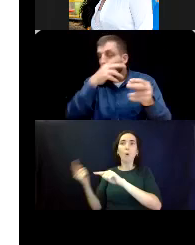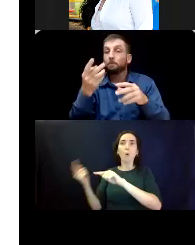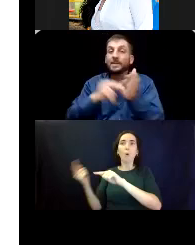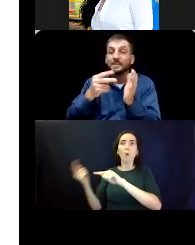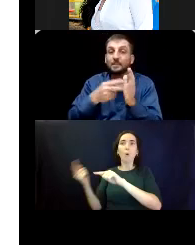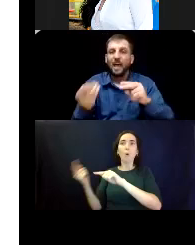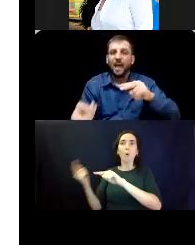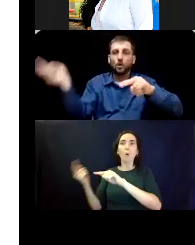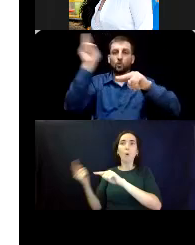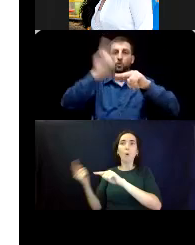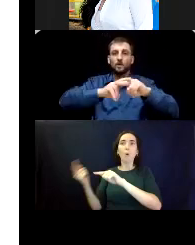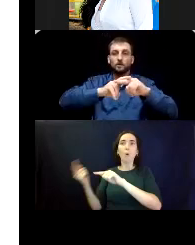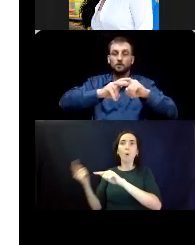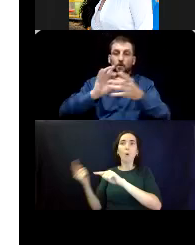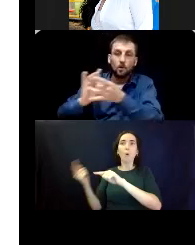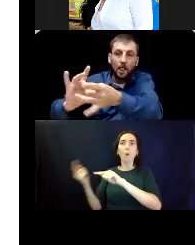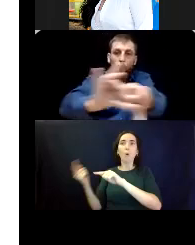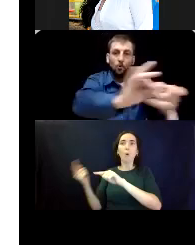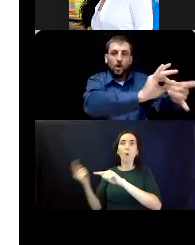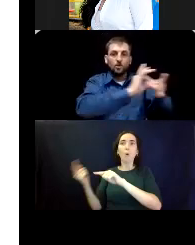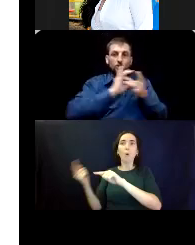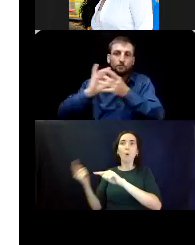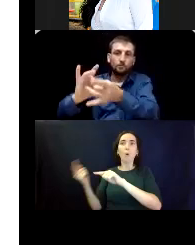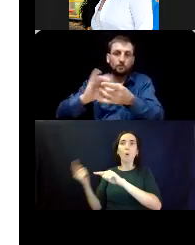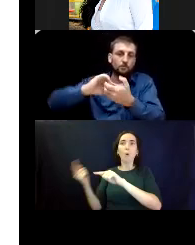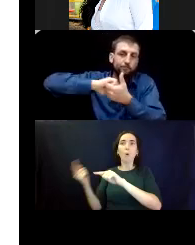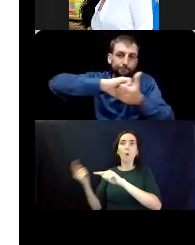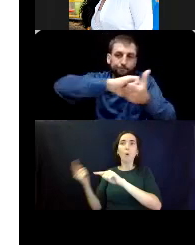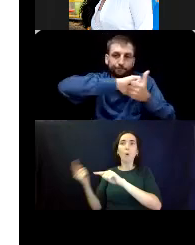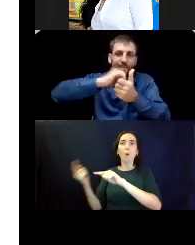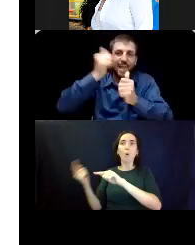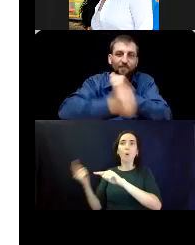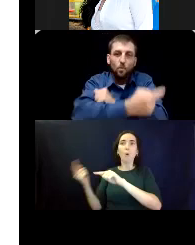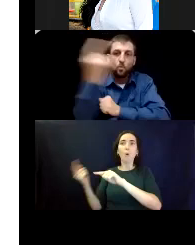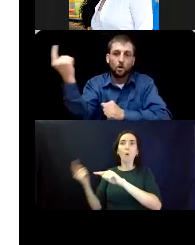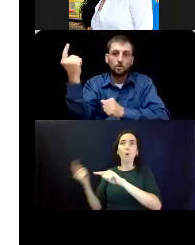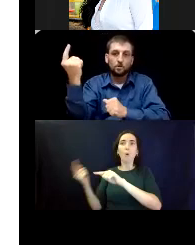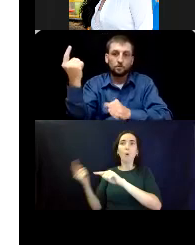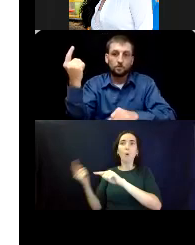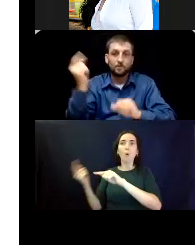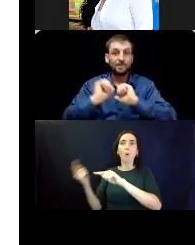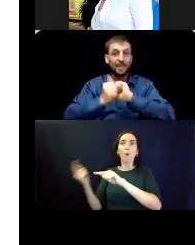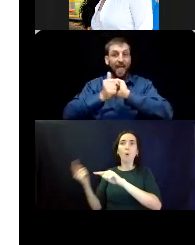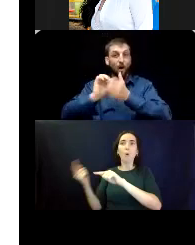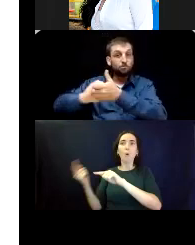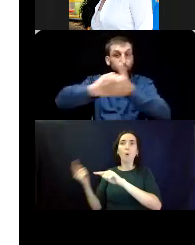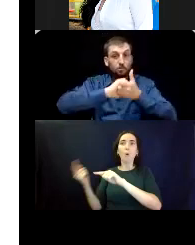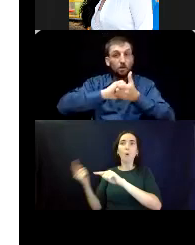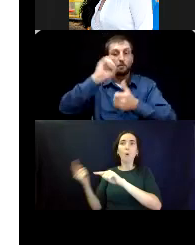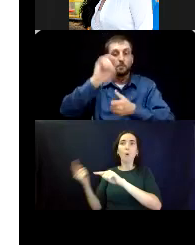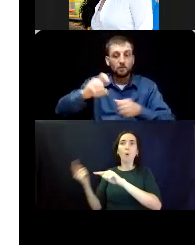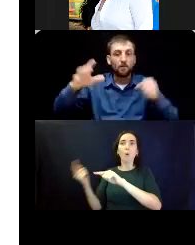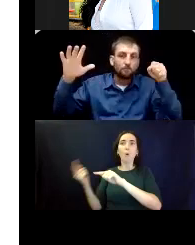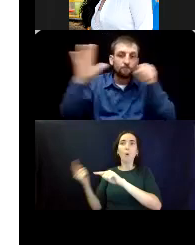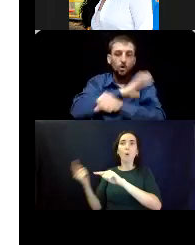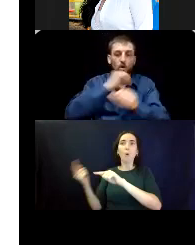among everyone in the community. But we can't have full collaboration without full participation. And if we want to claim